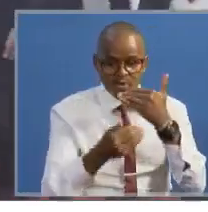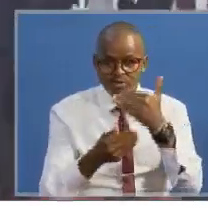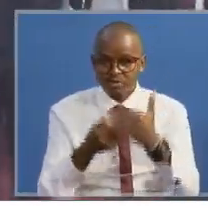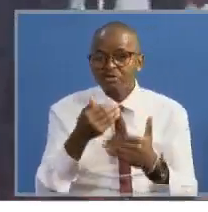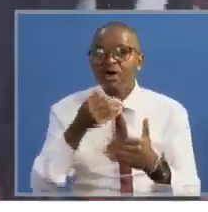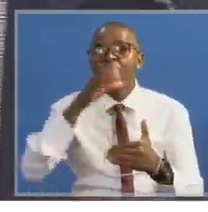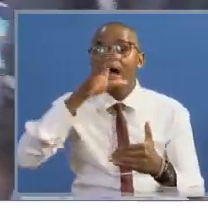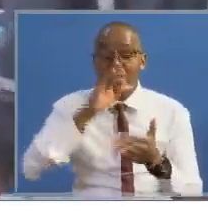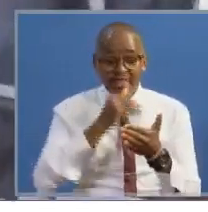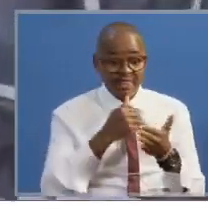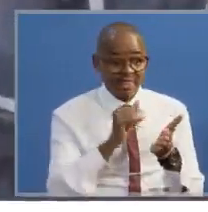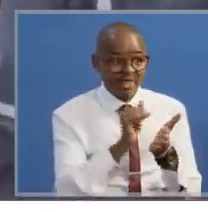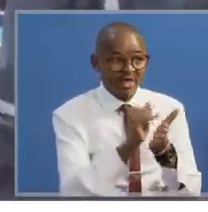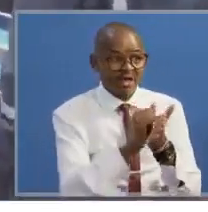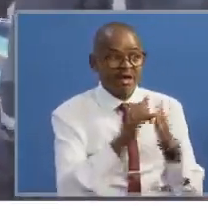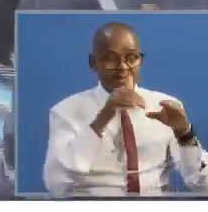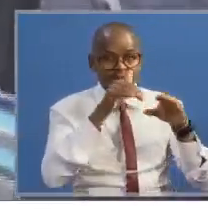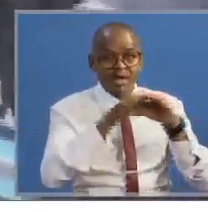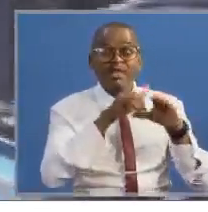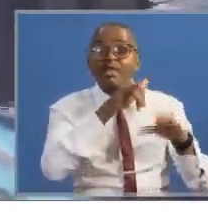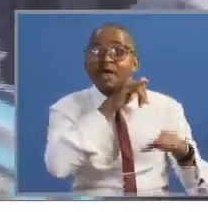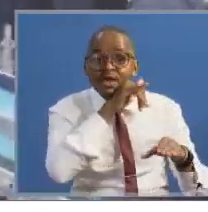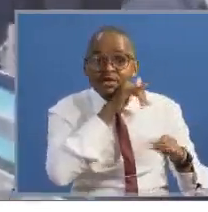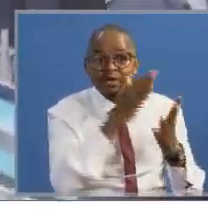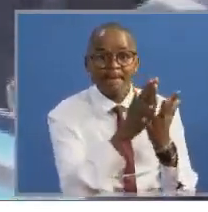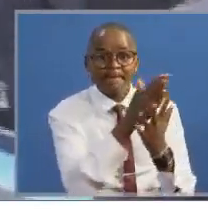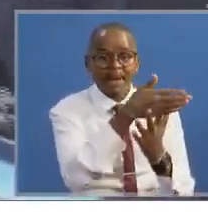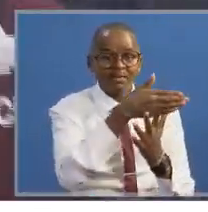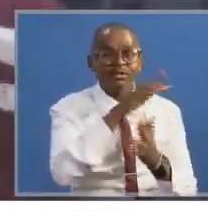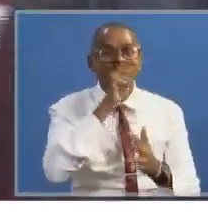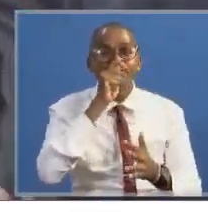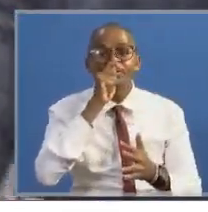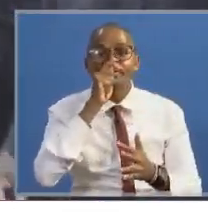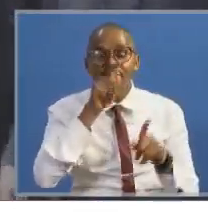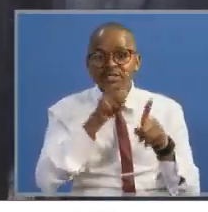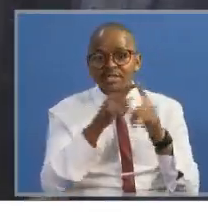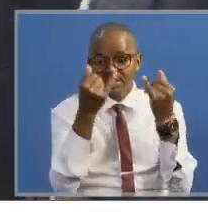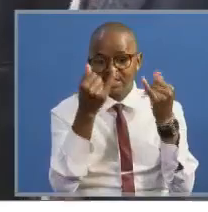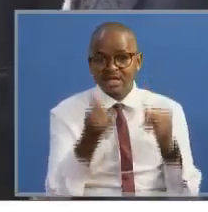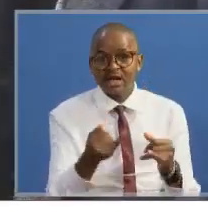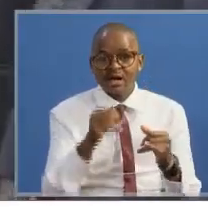factory that has subsidiaries in Uganda, Tanzania, and